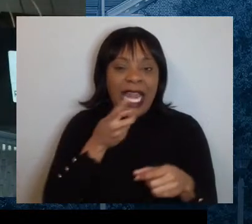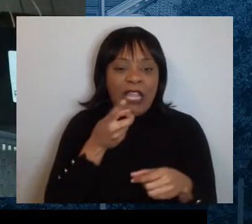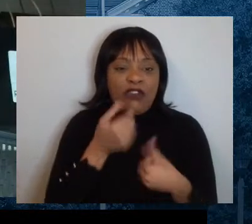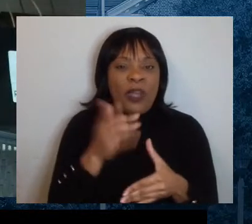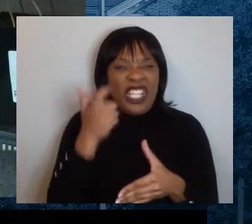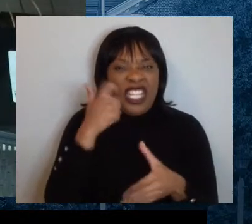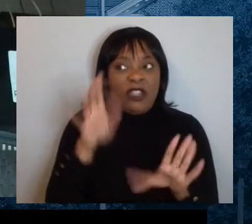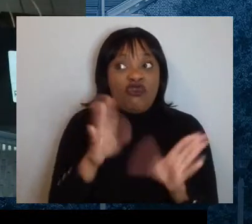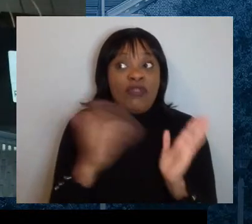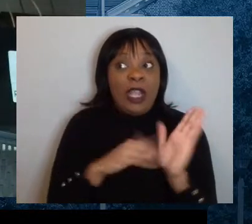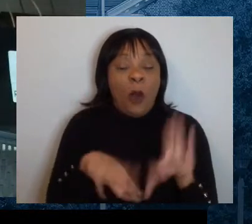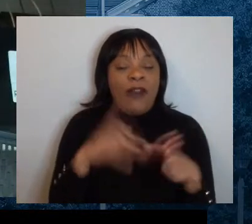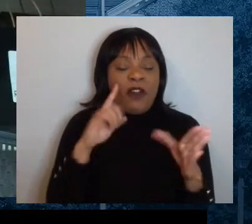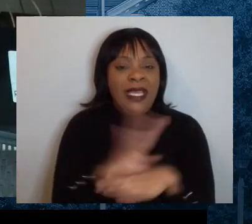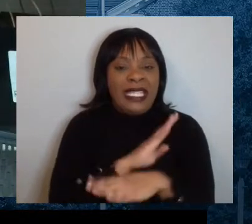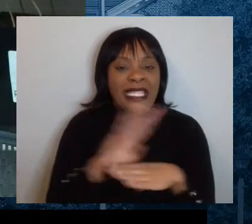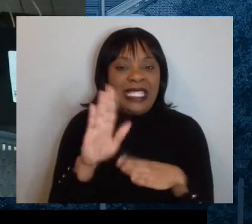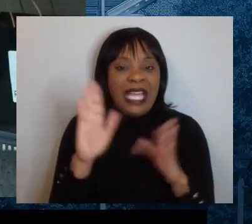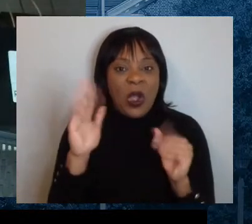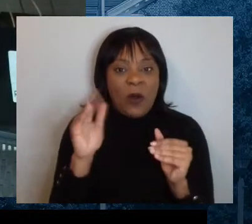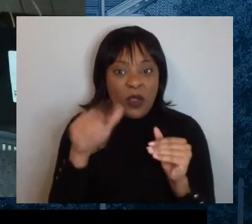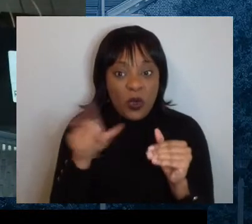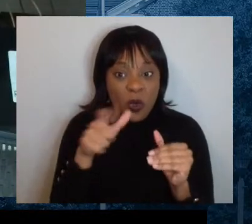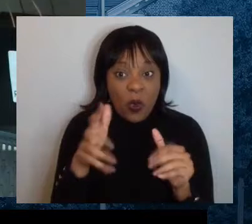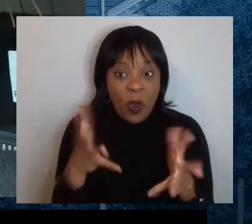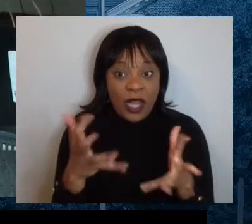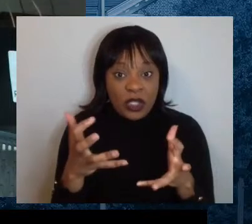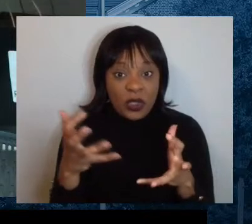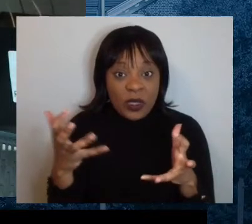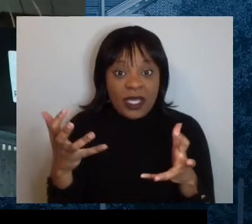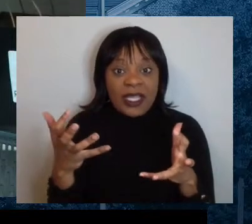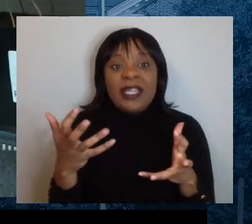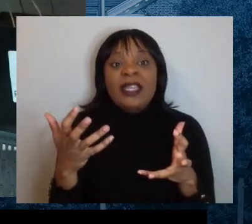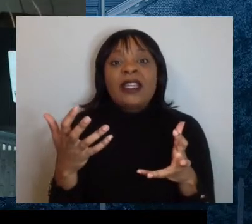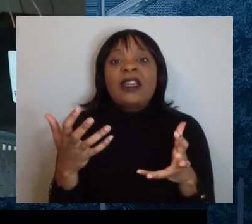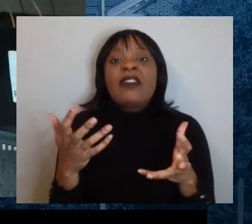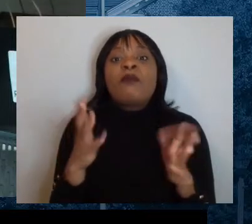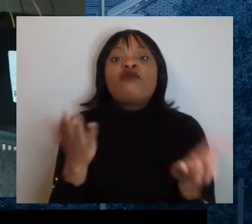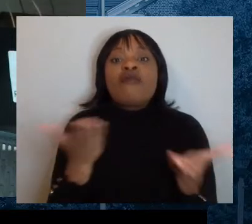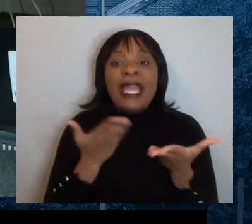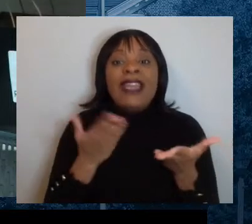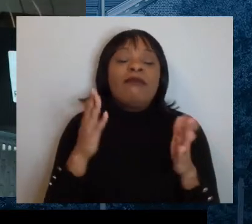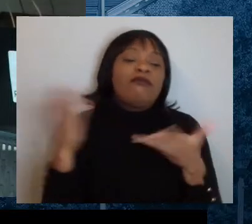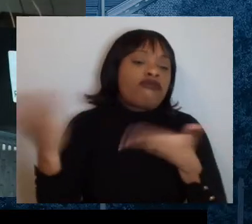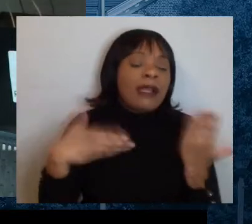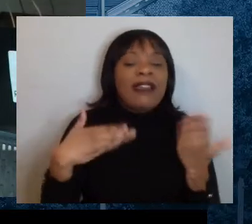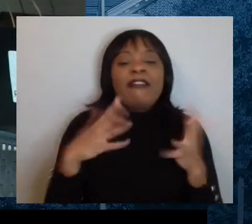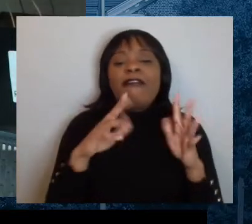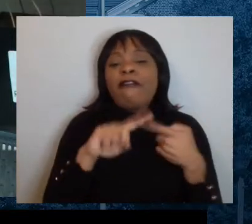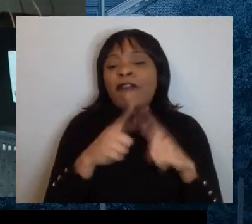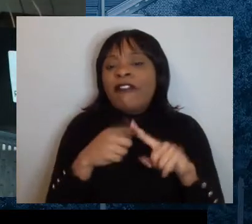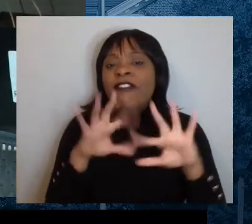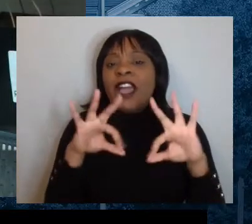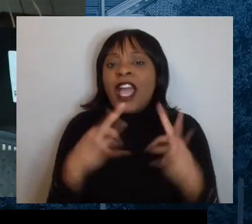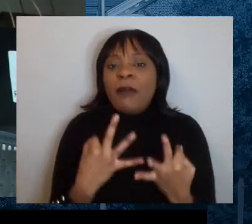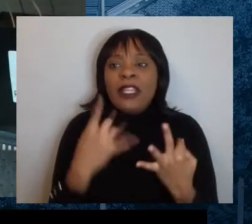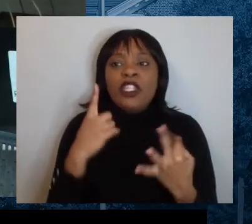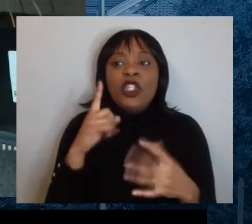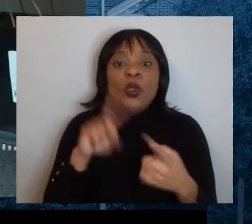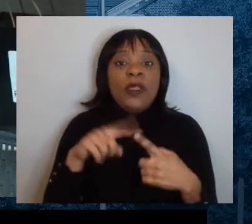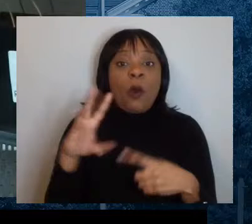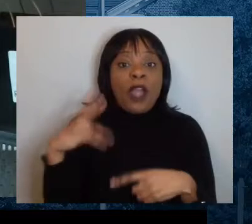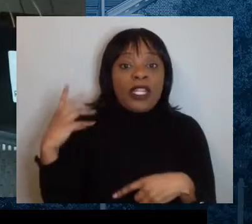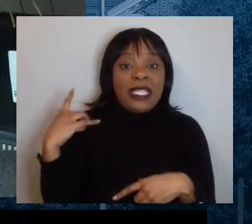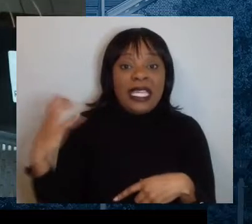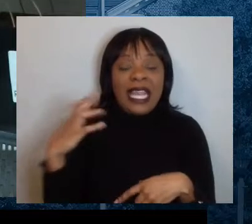those of you maybe even want to come down and bring some friends or family and visit our nation's capital. We're open for business again. I want